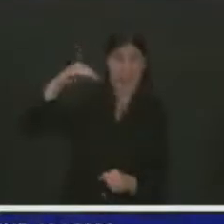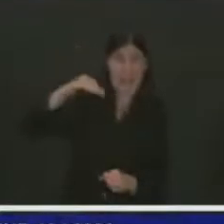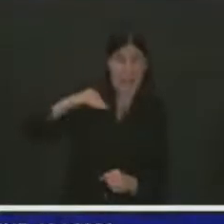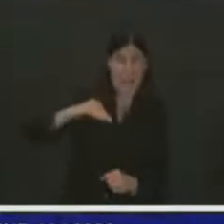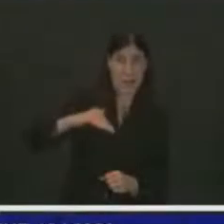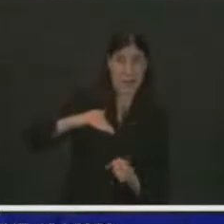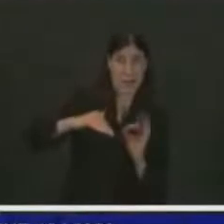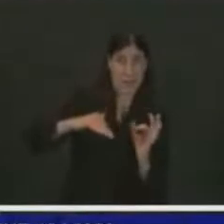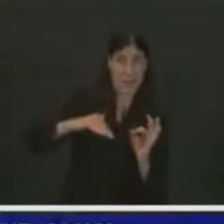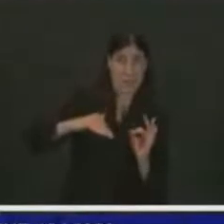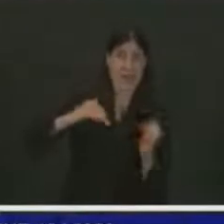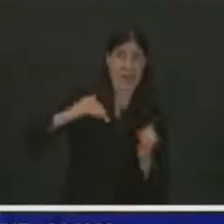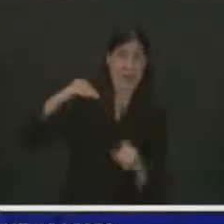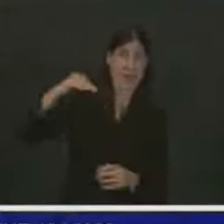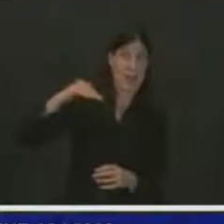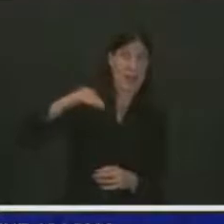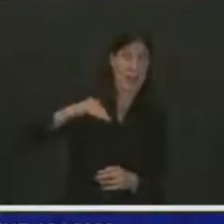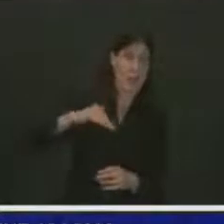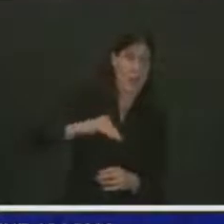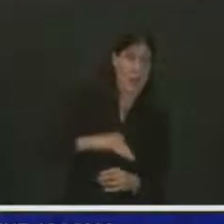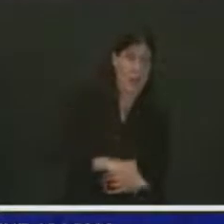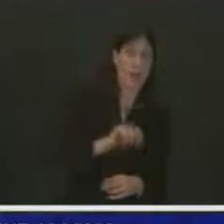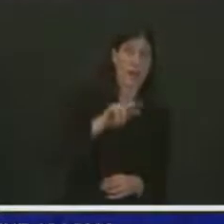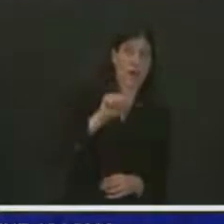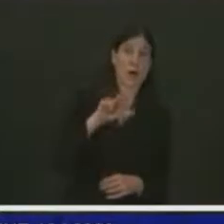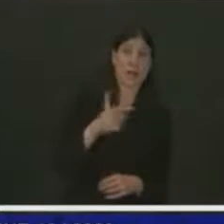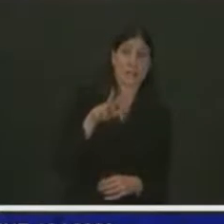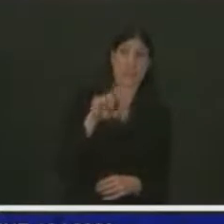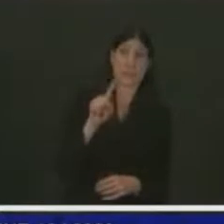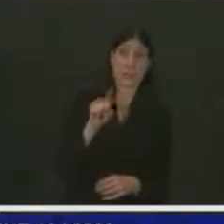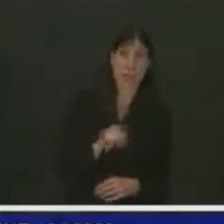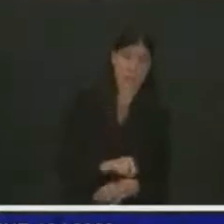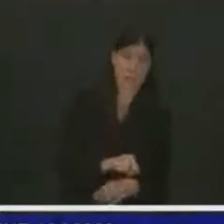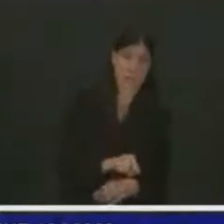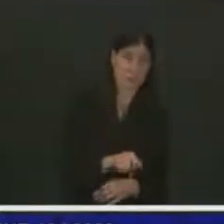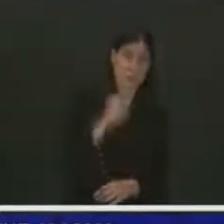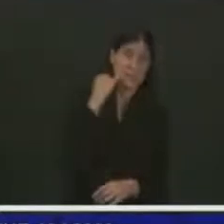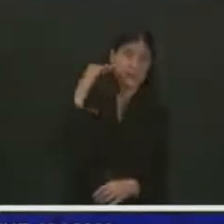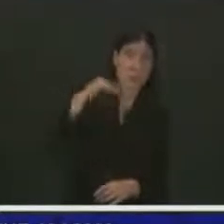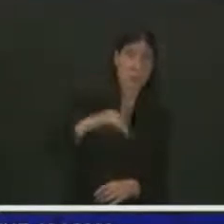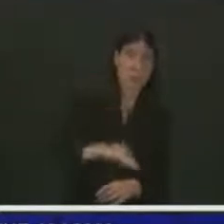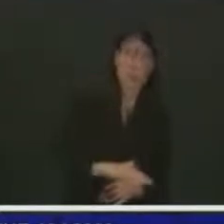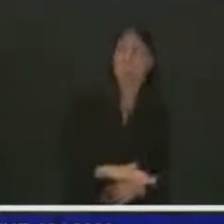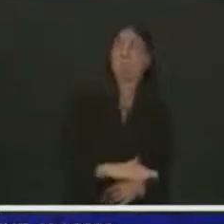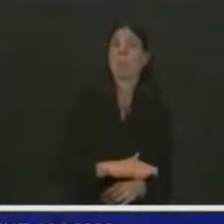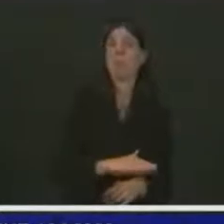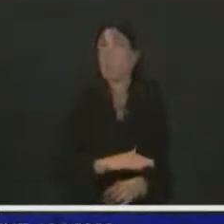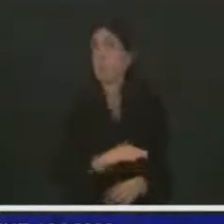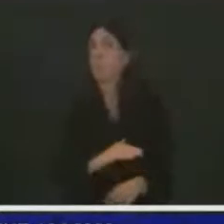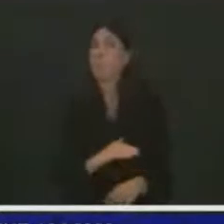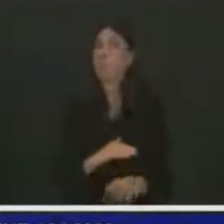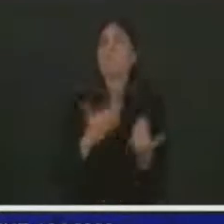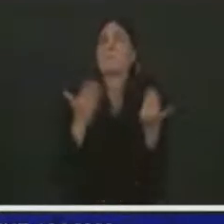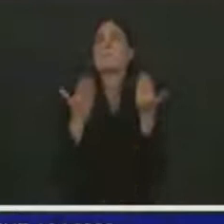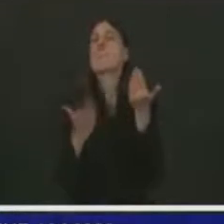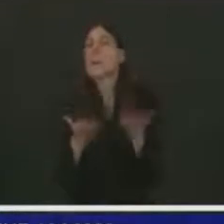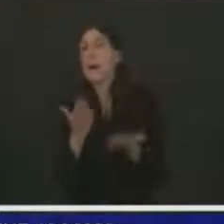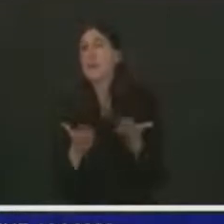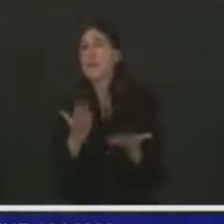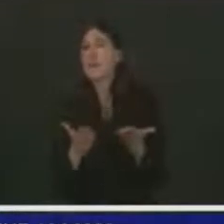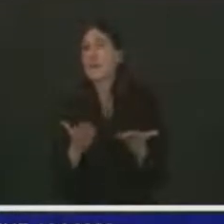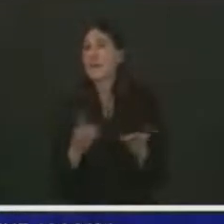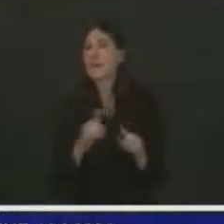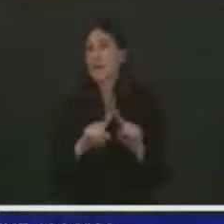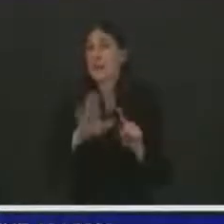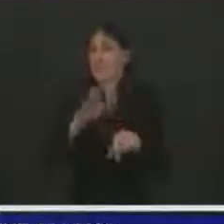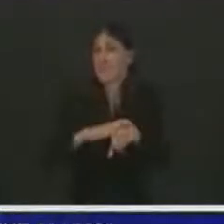between now and August 31st, we ought to be able to do that. Now, maybe we can't, in which case they have to have contingency plans. But it